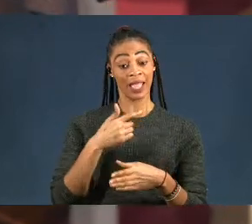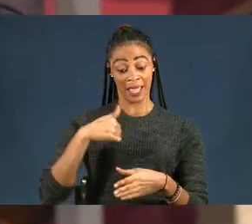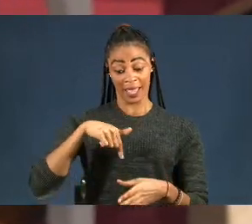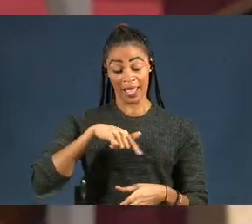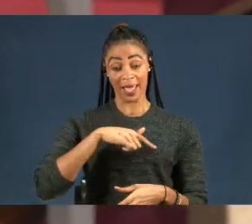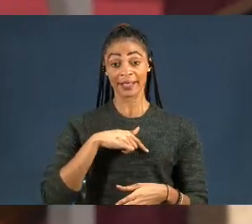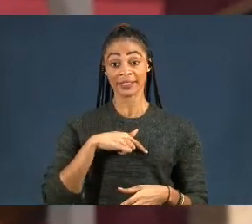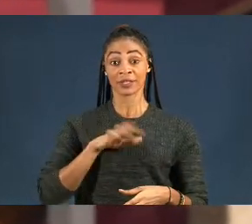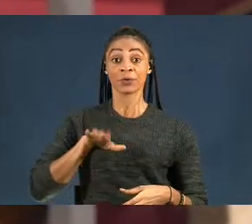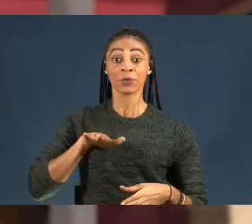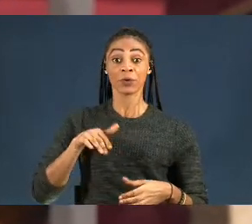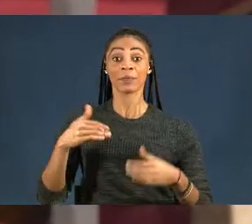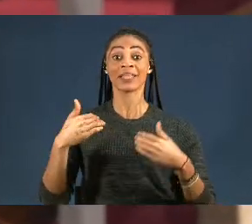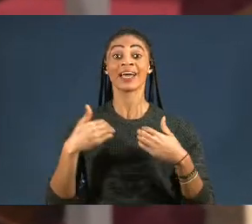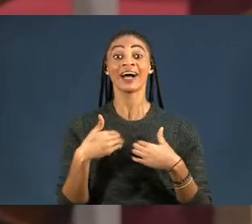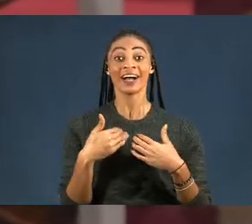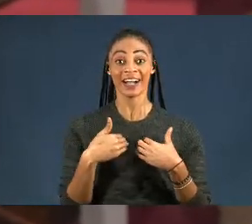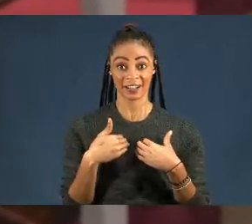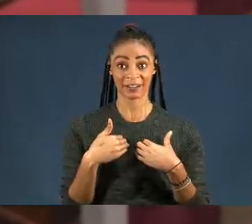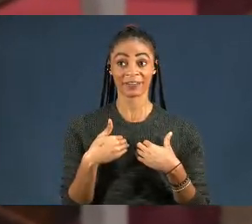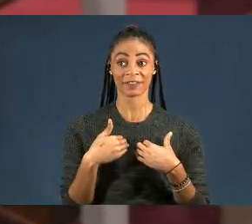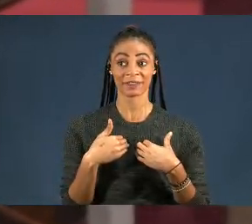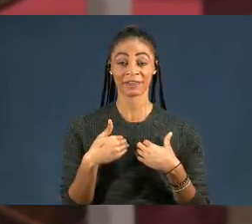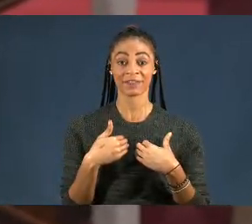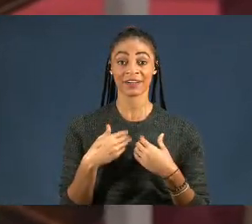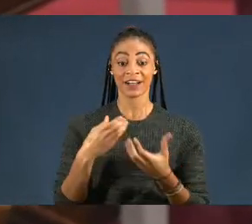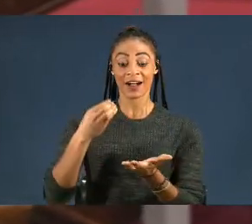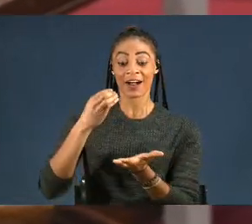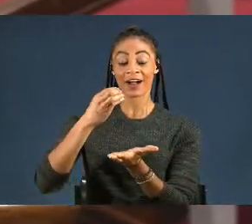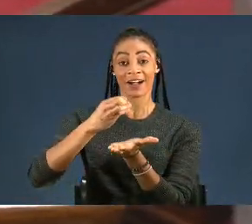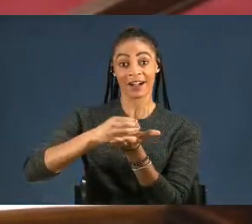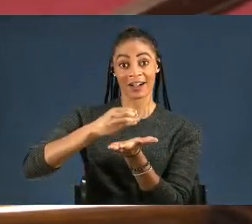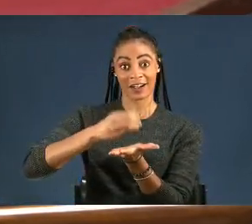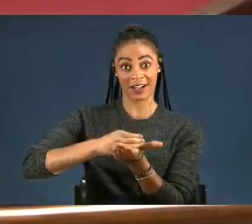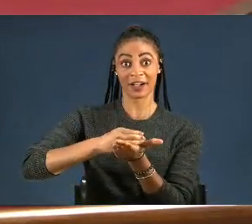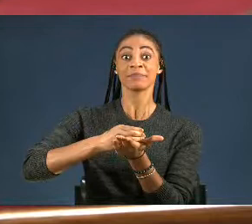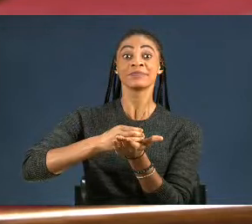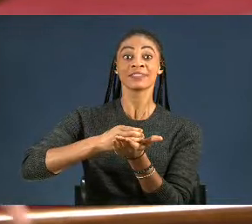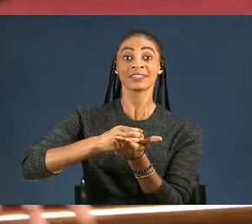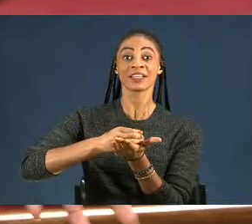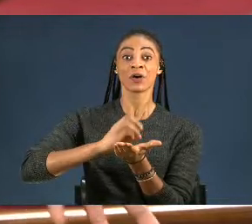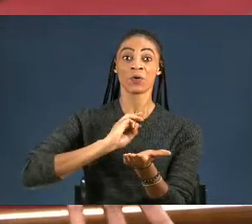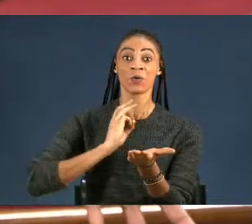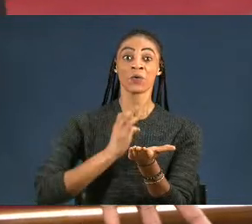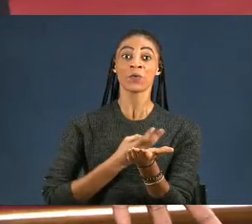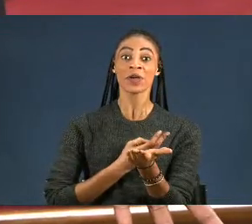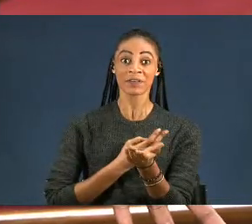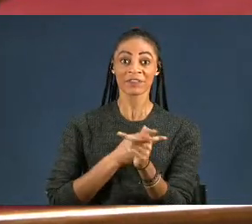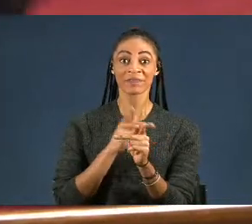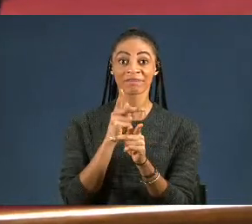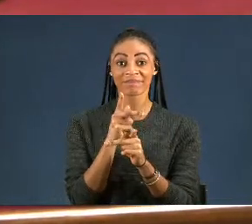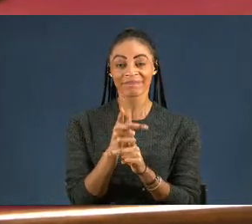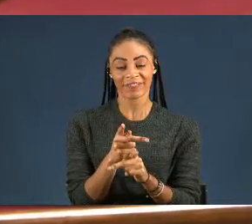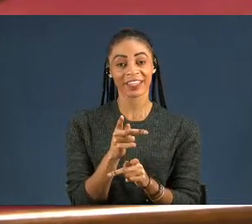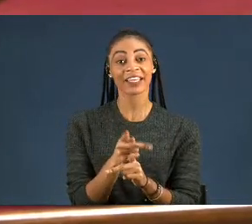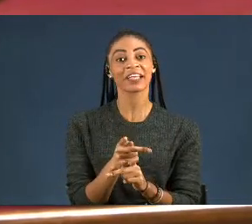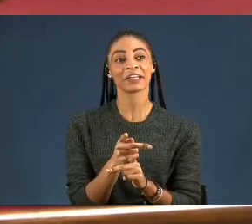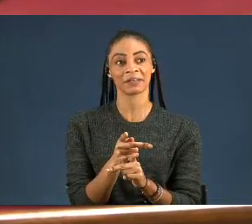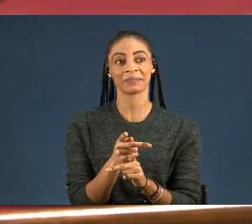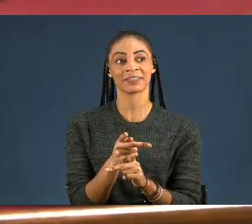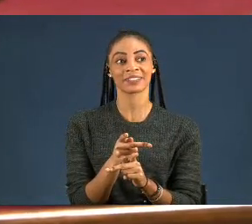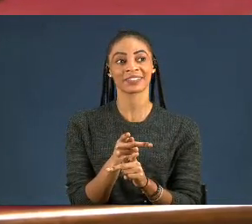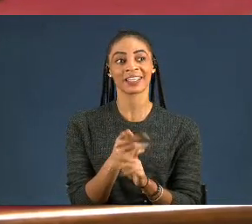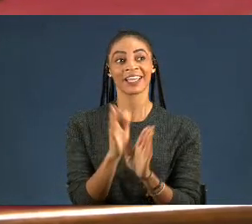plates, cutlery, cups, which we have kept. We have